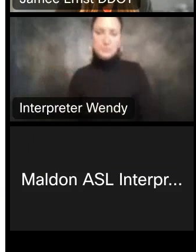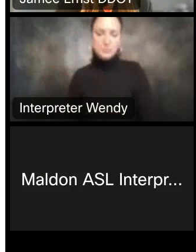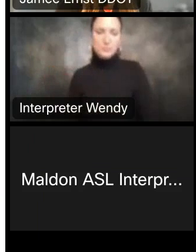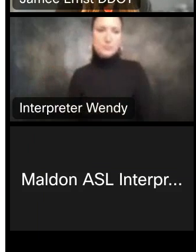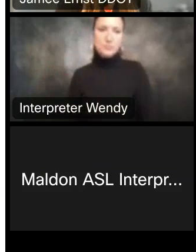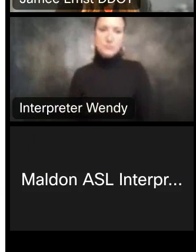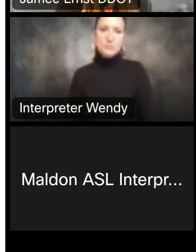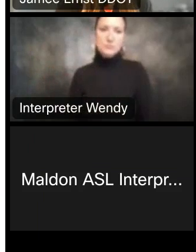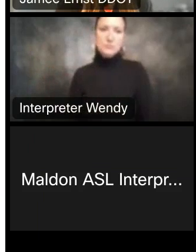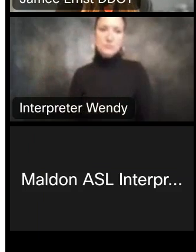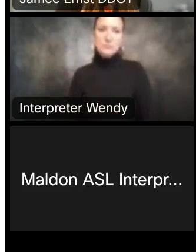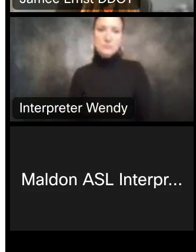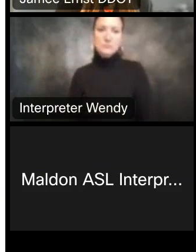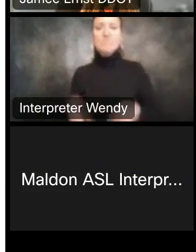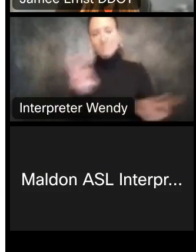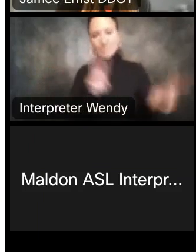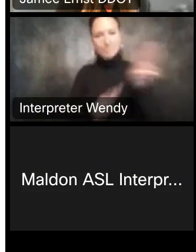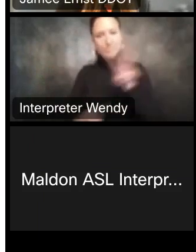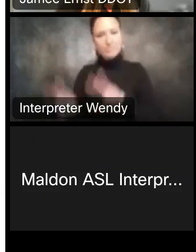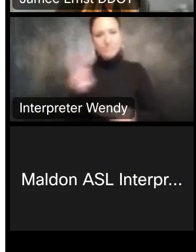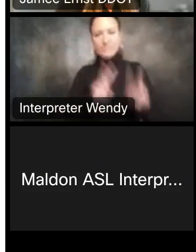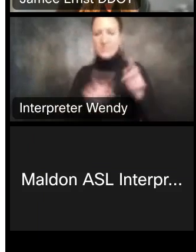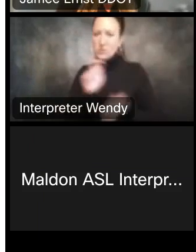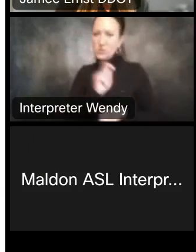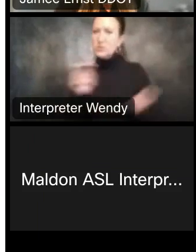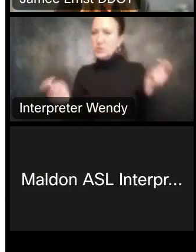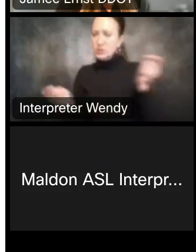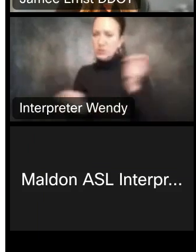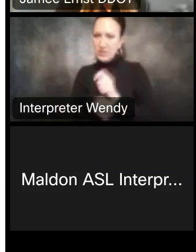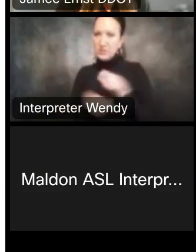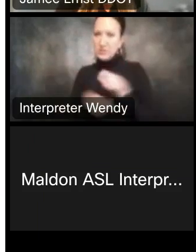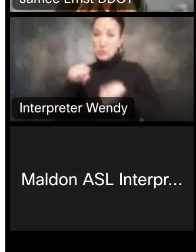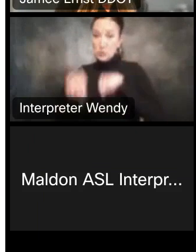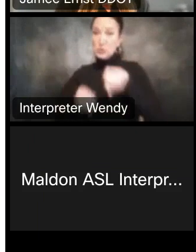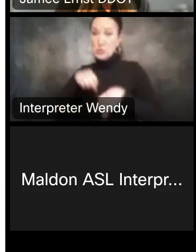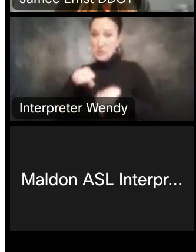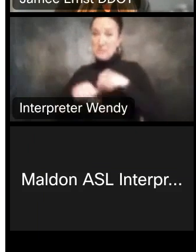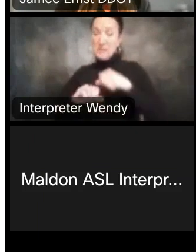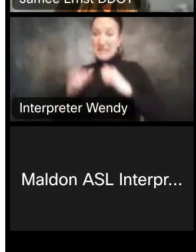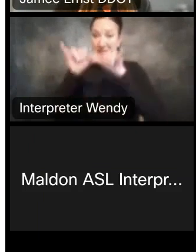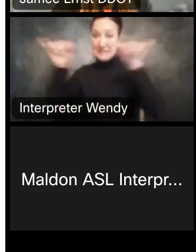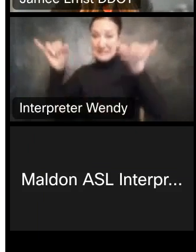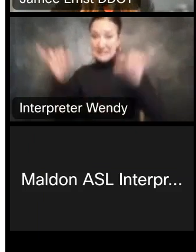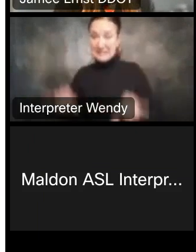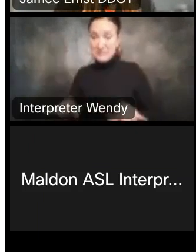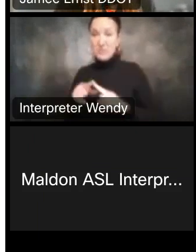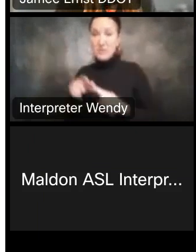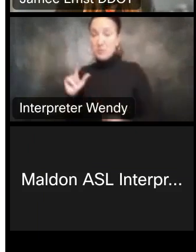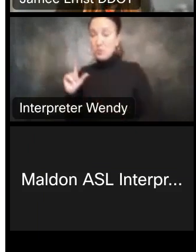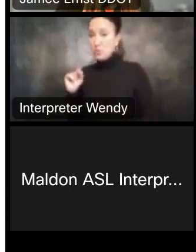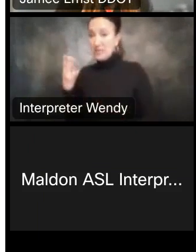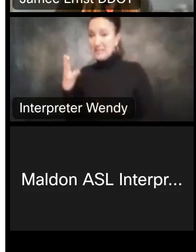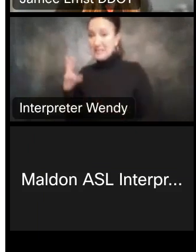So we looked at the changes to the existing bike network since the 2017 study, and